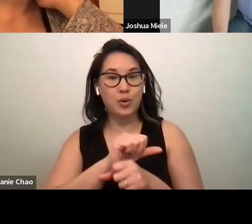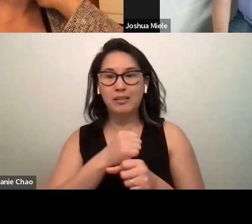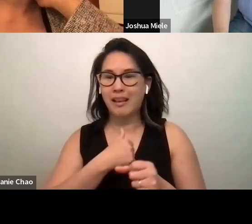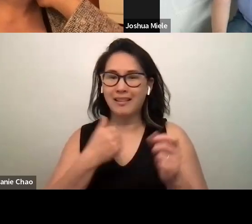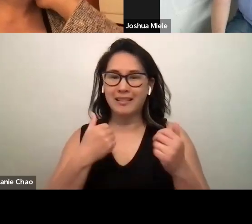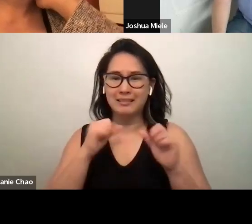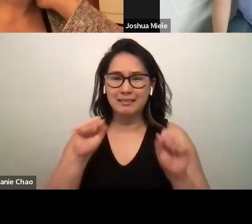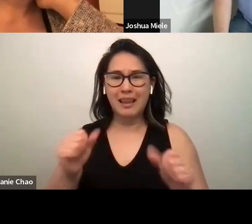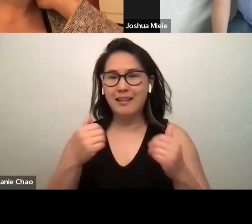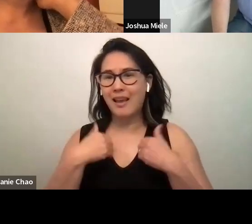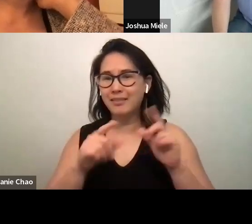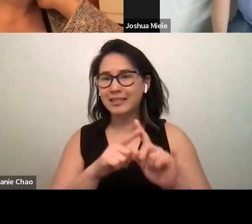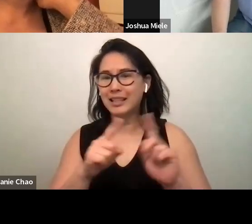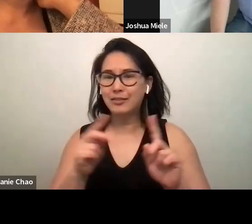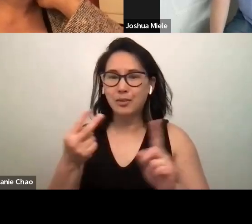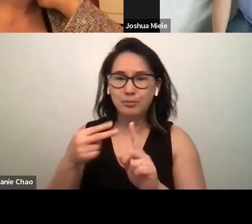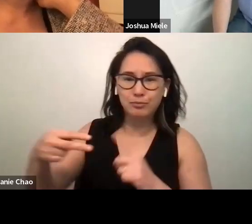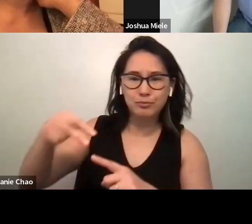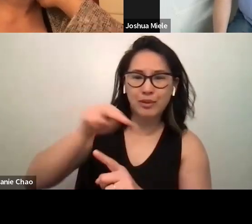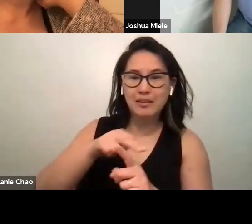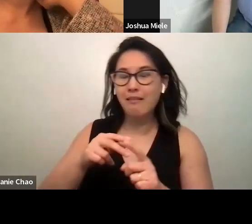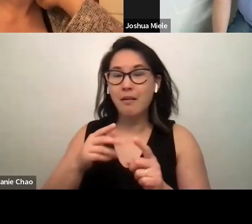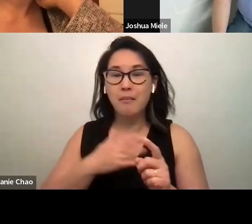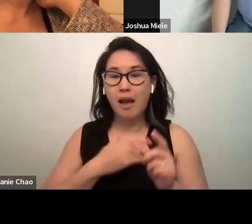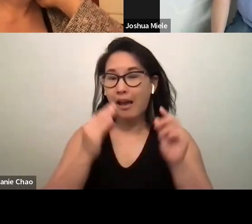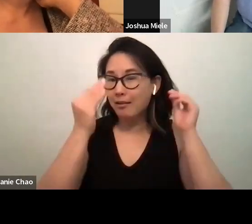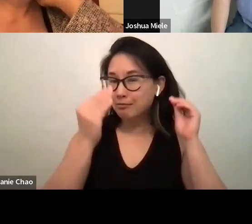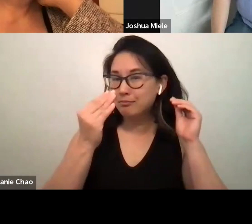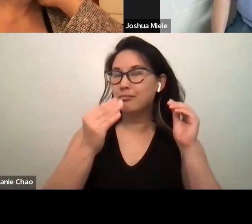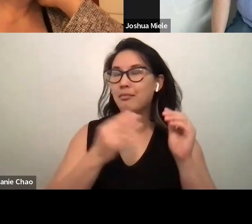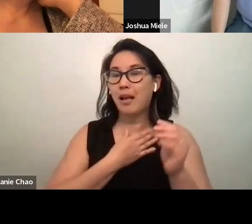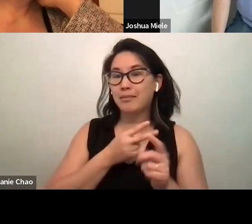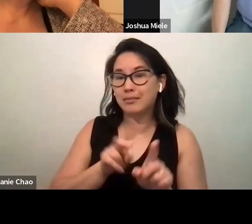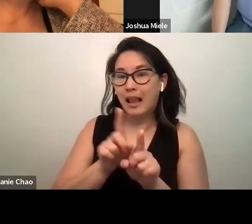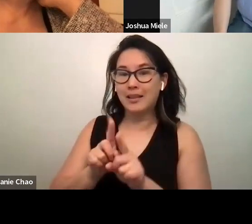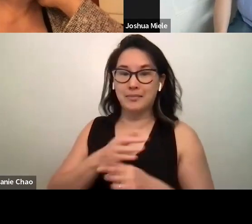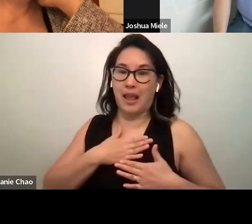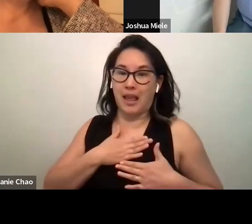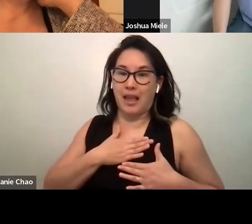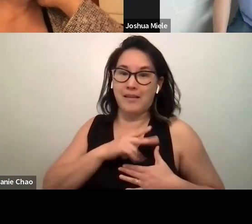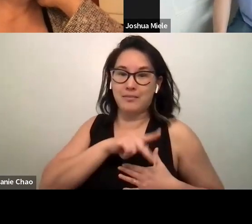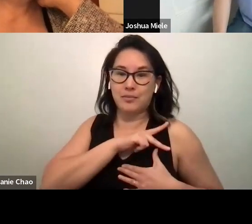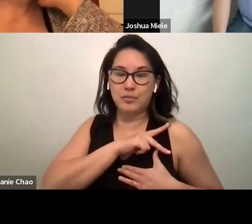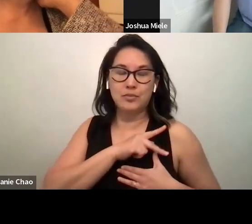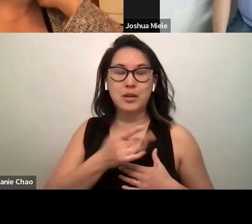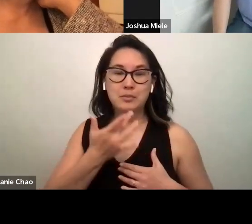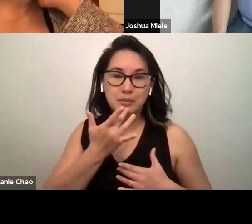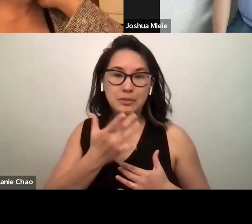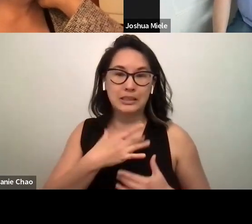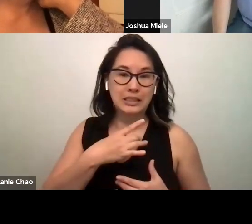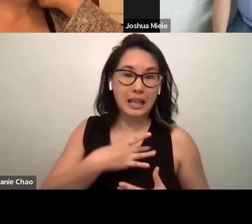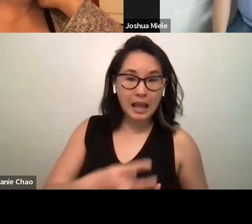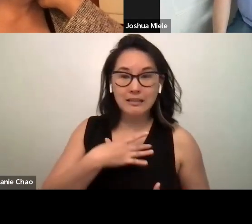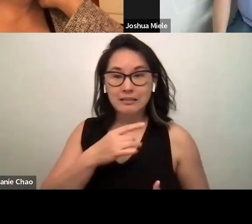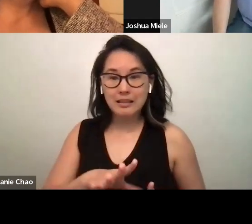can come at this from my own personal preferences and likes and dislikes and appreciations, but I can also come at